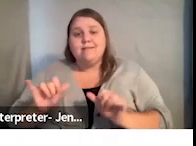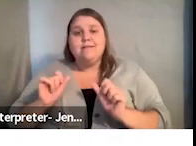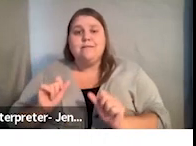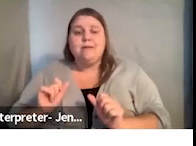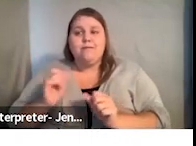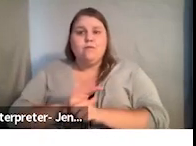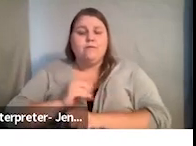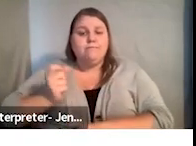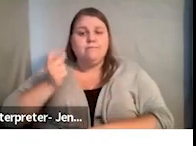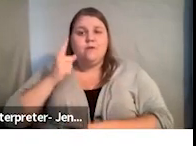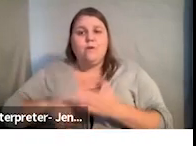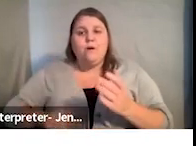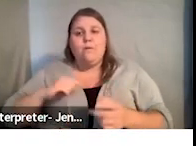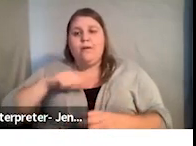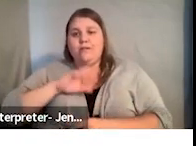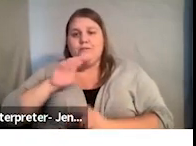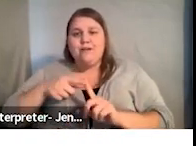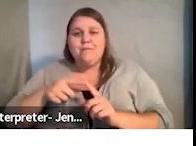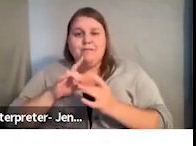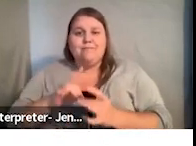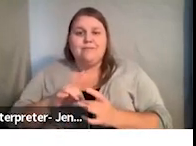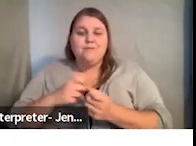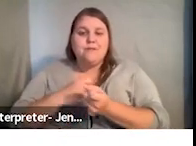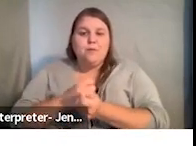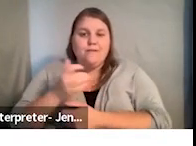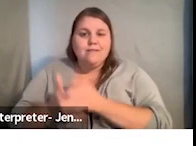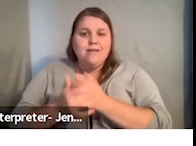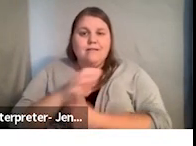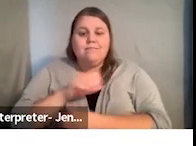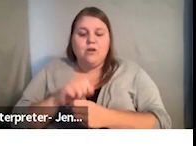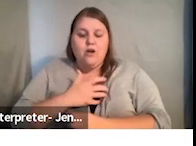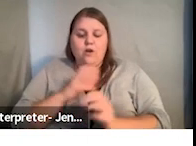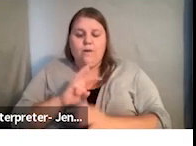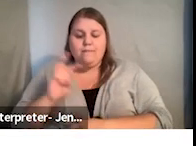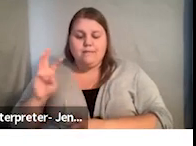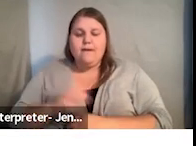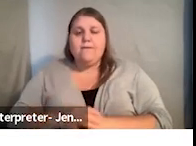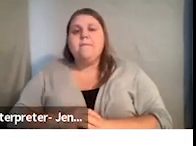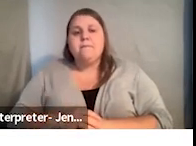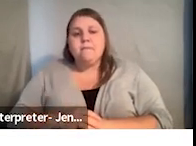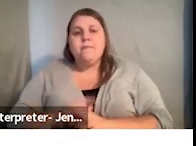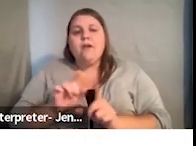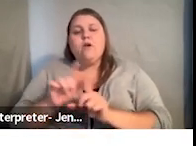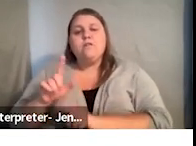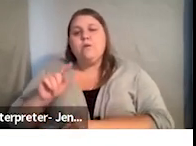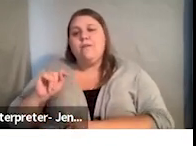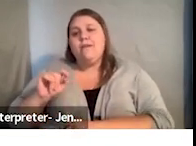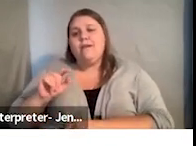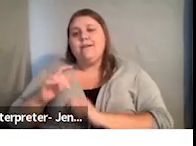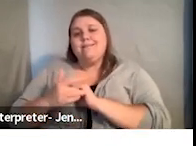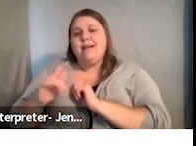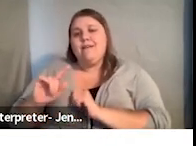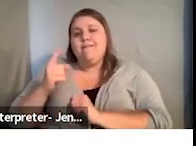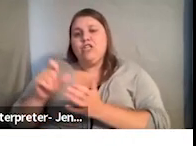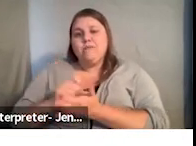of what we're talking about when we talk about supportive tech, and that's on our website. And also on the Tech First page are all these resources that